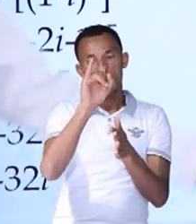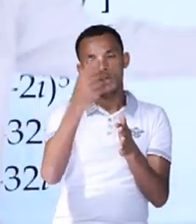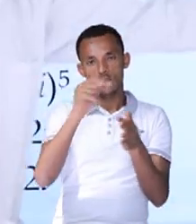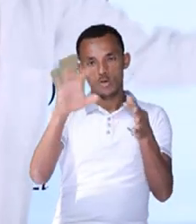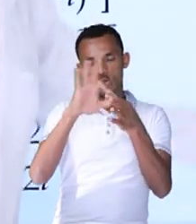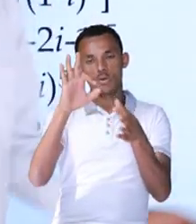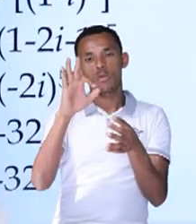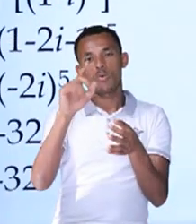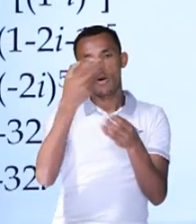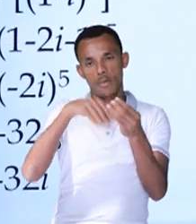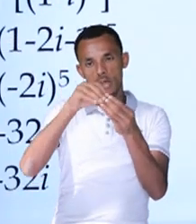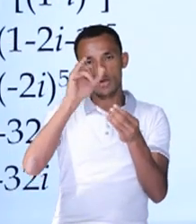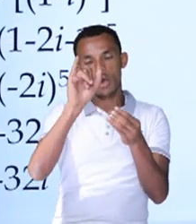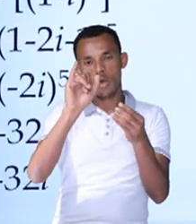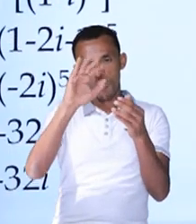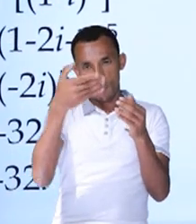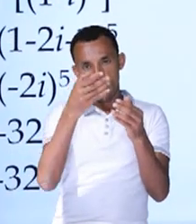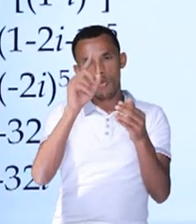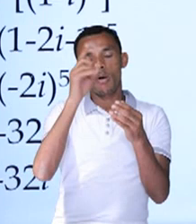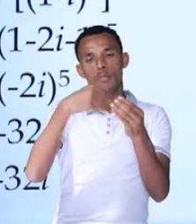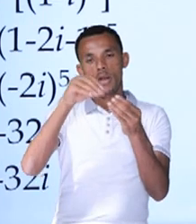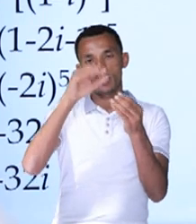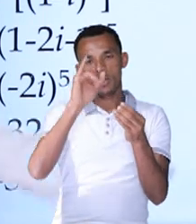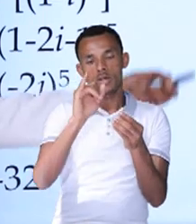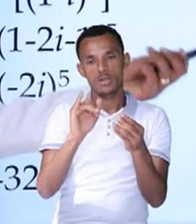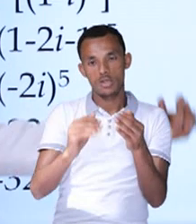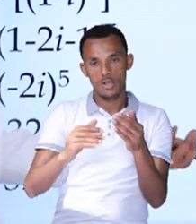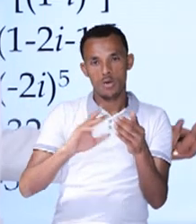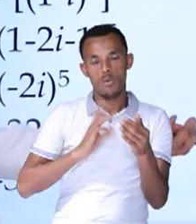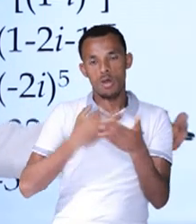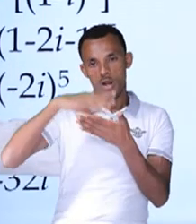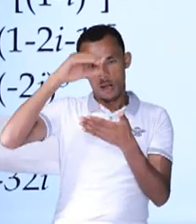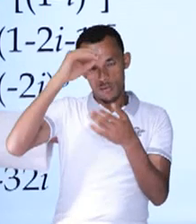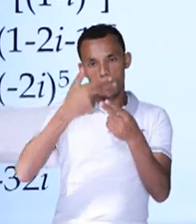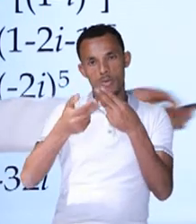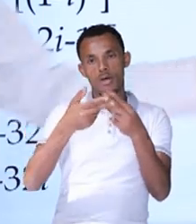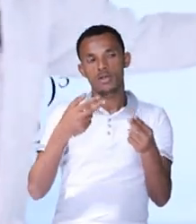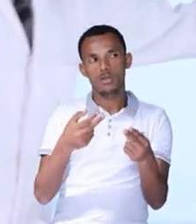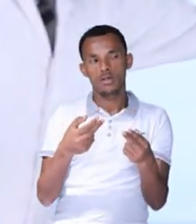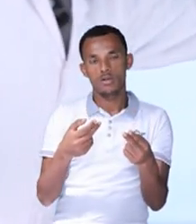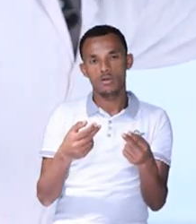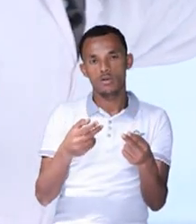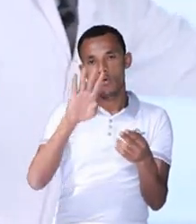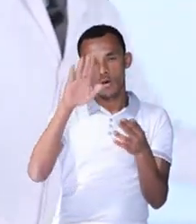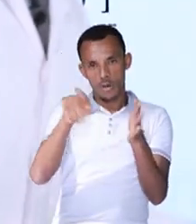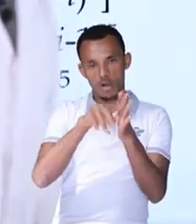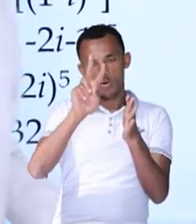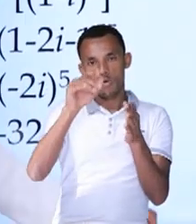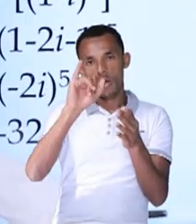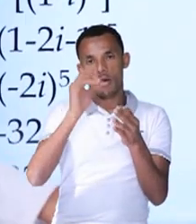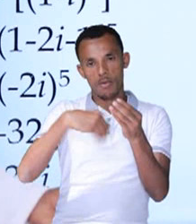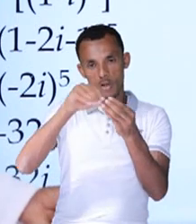The conjugate to be 1 plus I over 1 plus I. Then we have learned about multiplication. 4 minus 2i